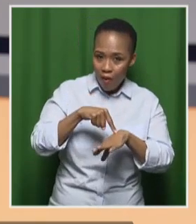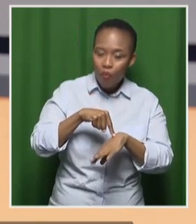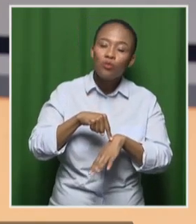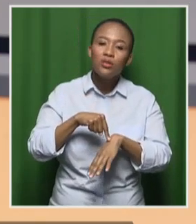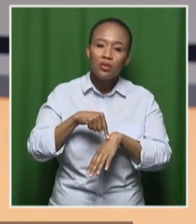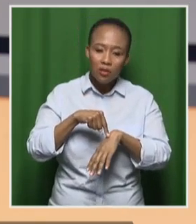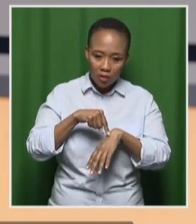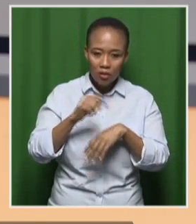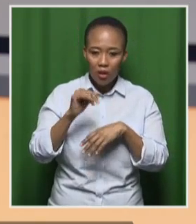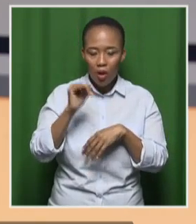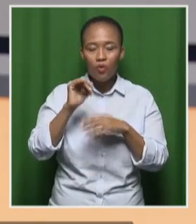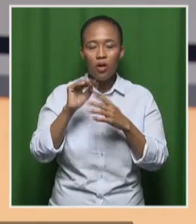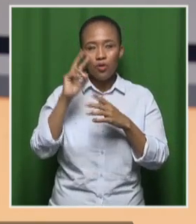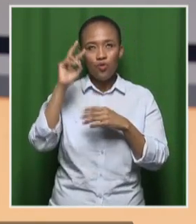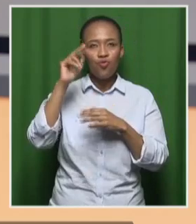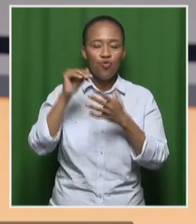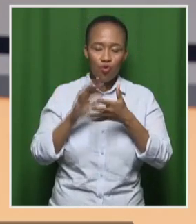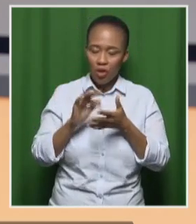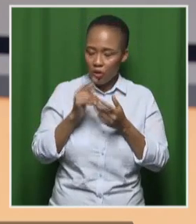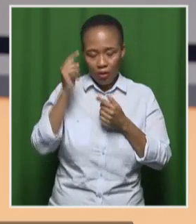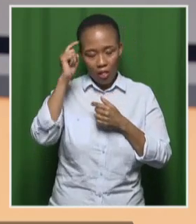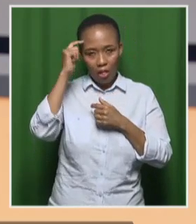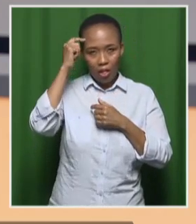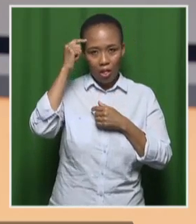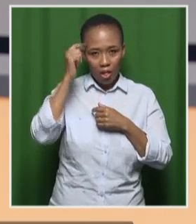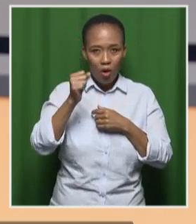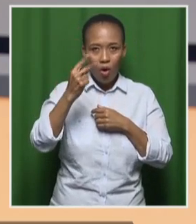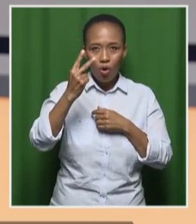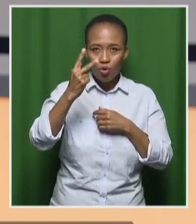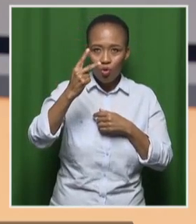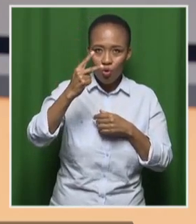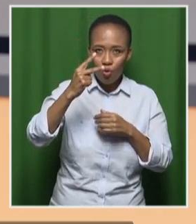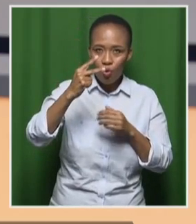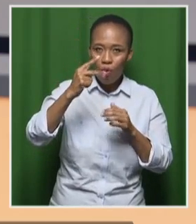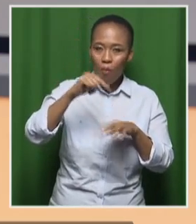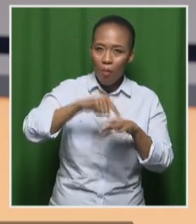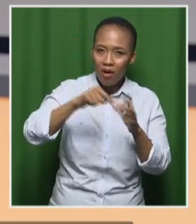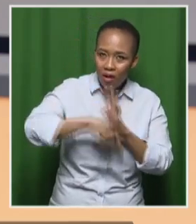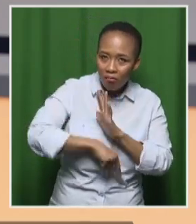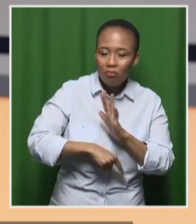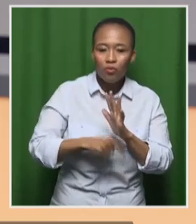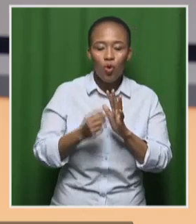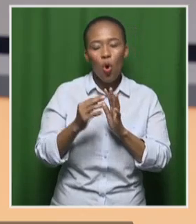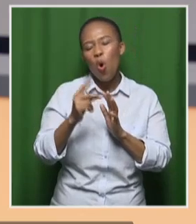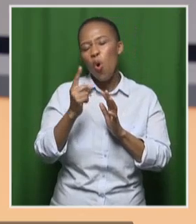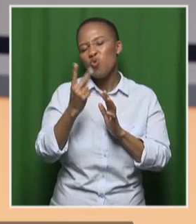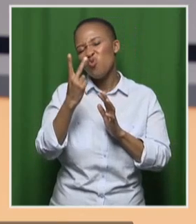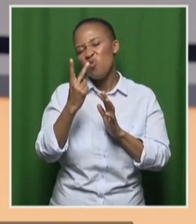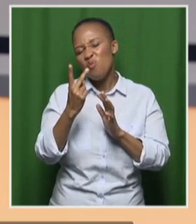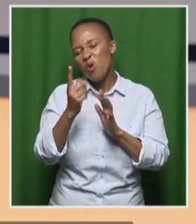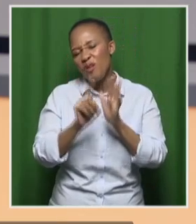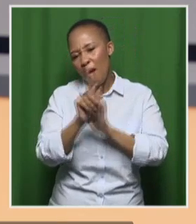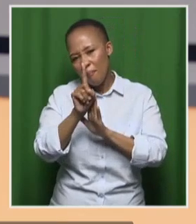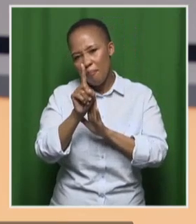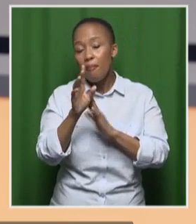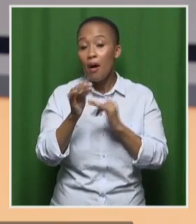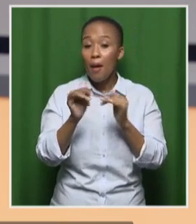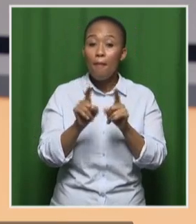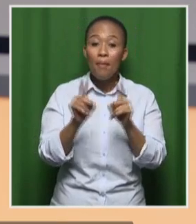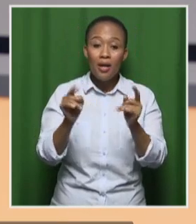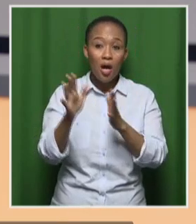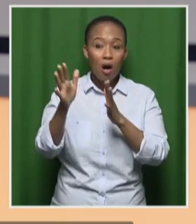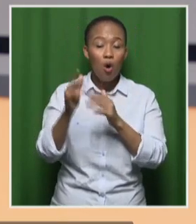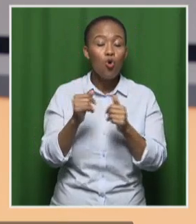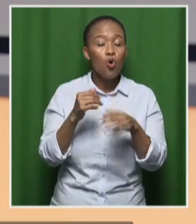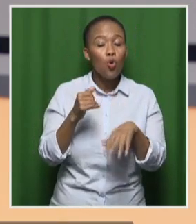in your head. You're going, okay, I'm 1 point down, I'm 2 points down, or I'm 2 points up. But you constantly are motivated throughout